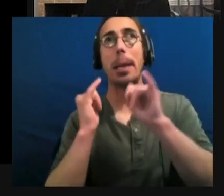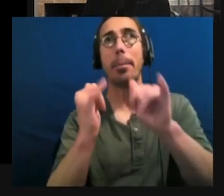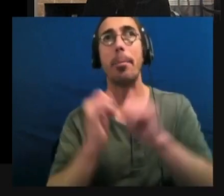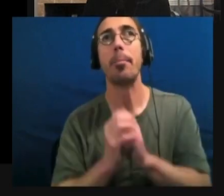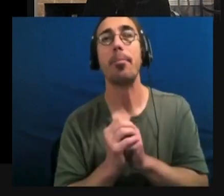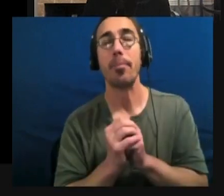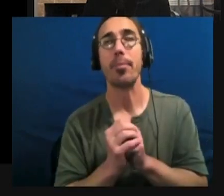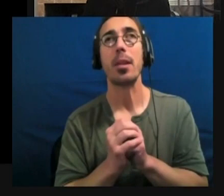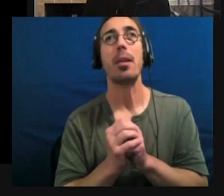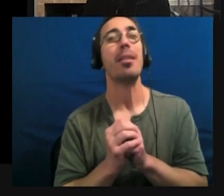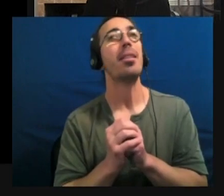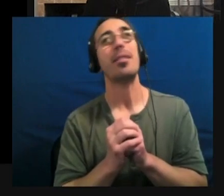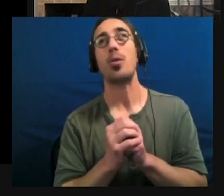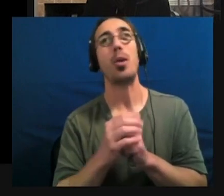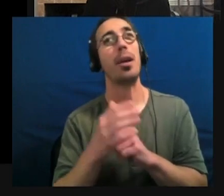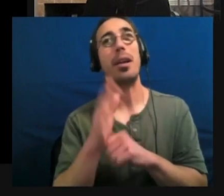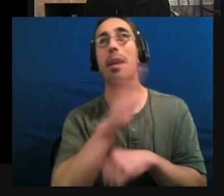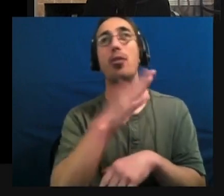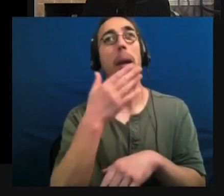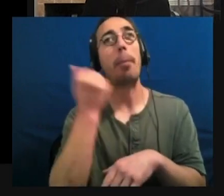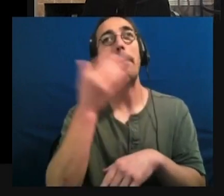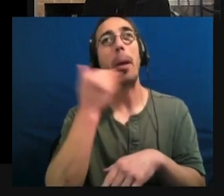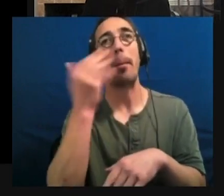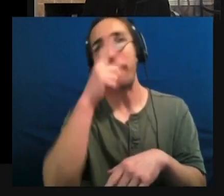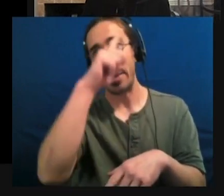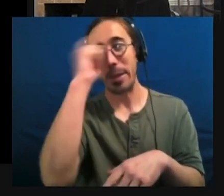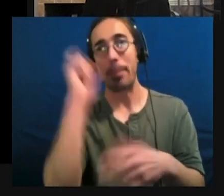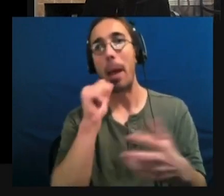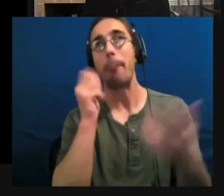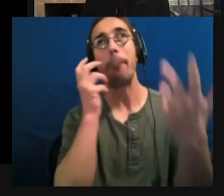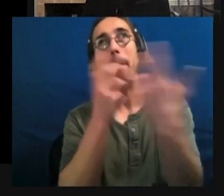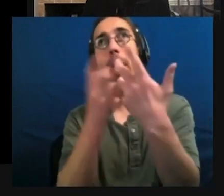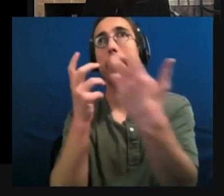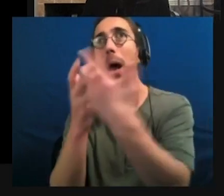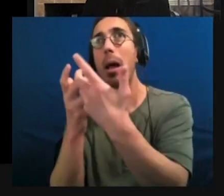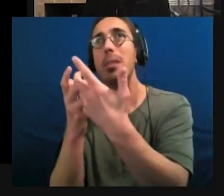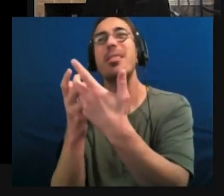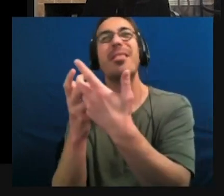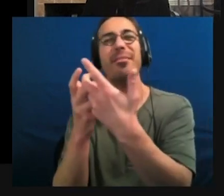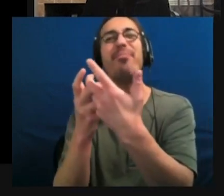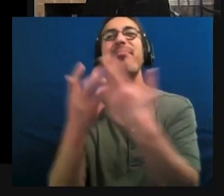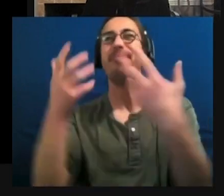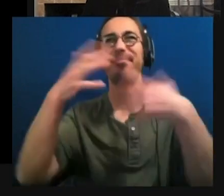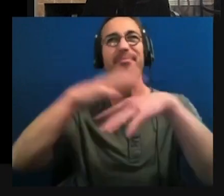got much better, because I wasn't blending in. Wasted time is time you can't get